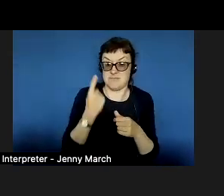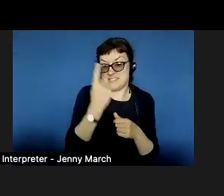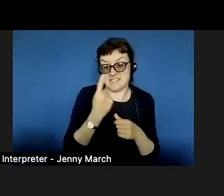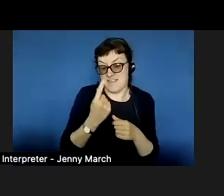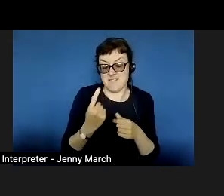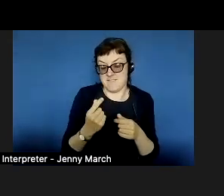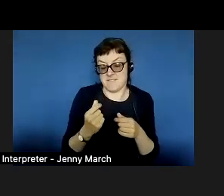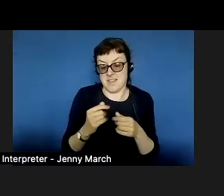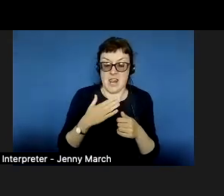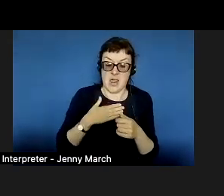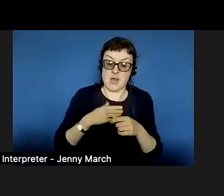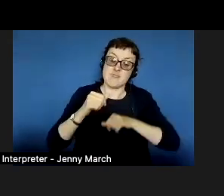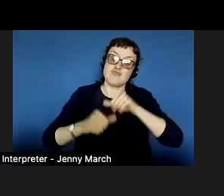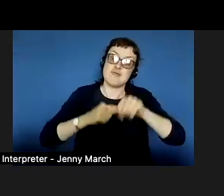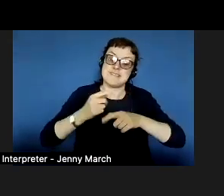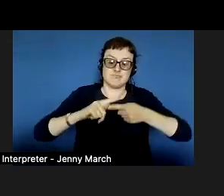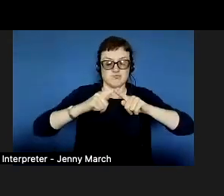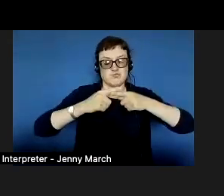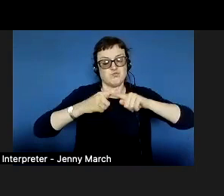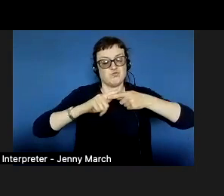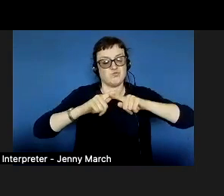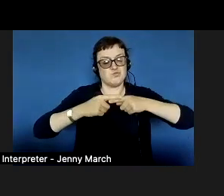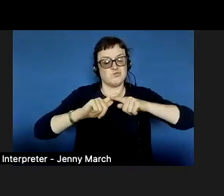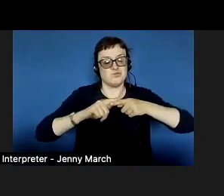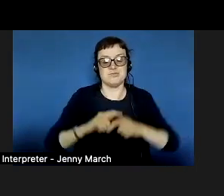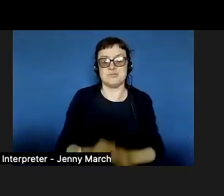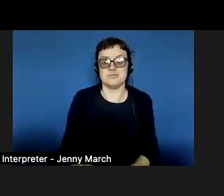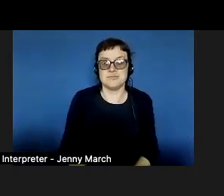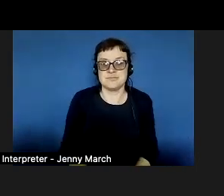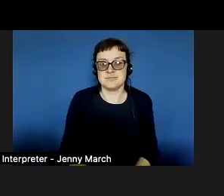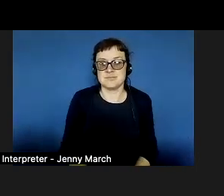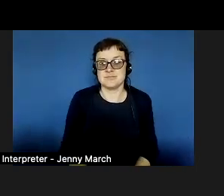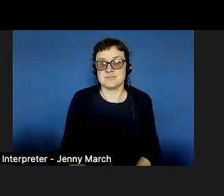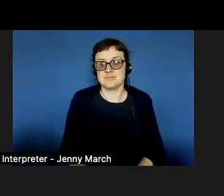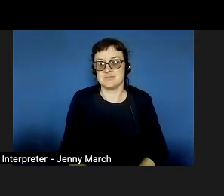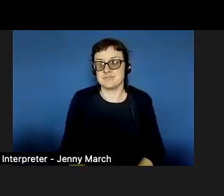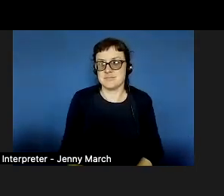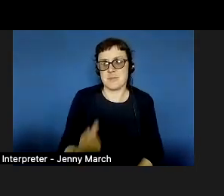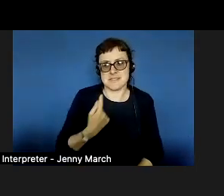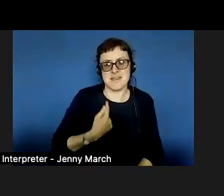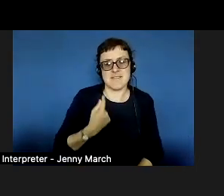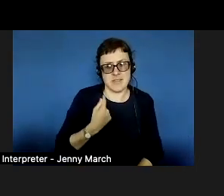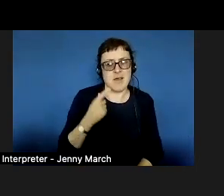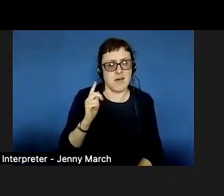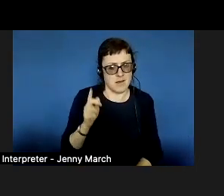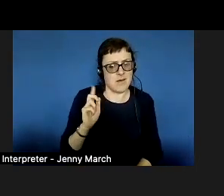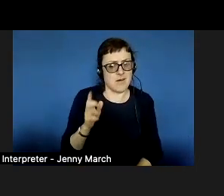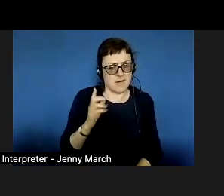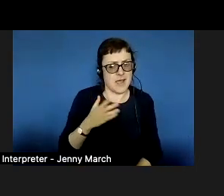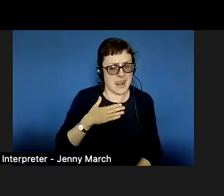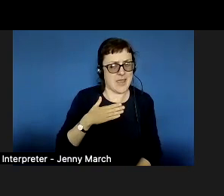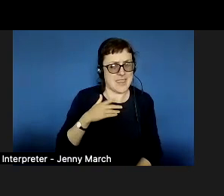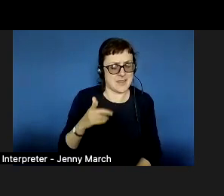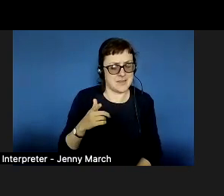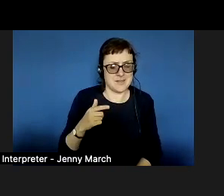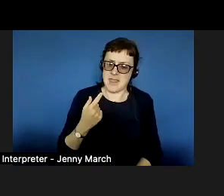the process, which I think for me was important, because I, like a lot of